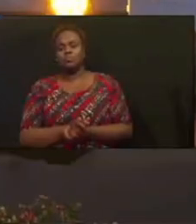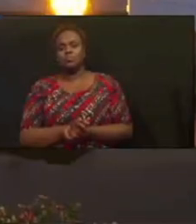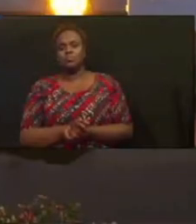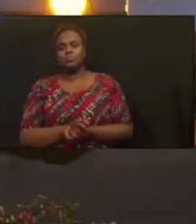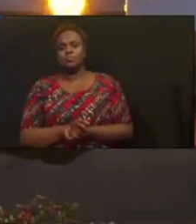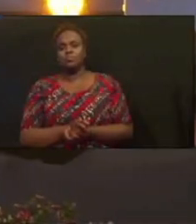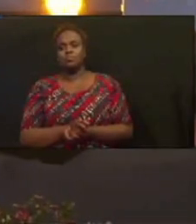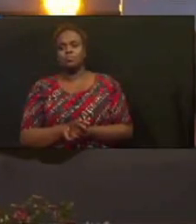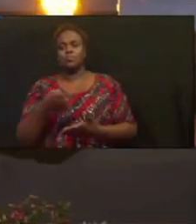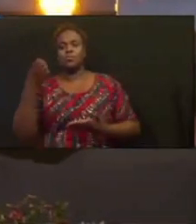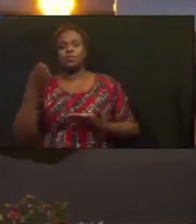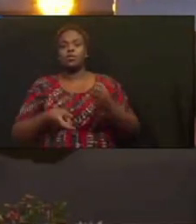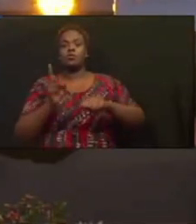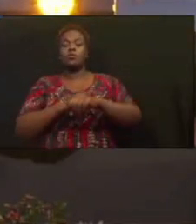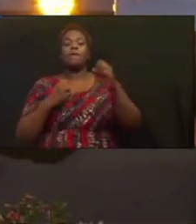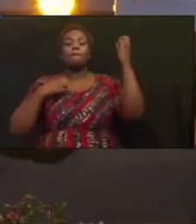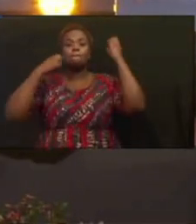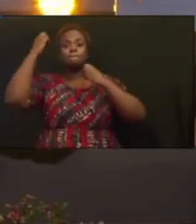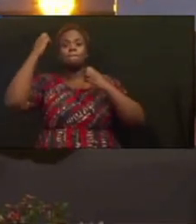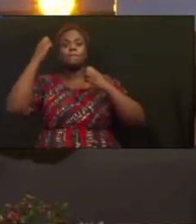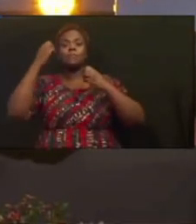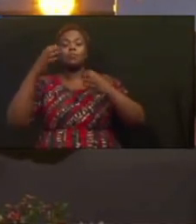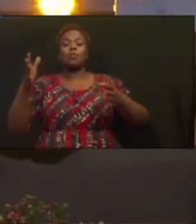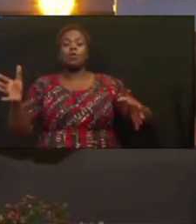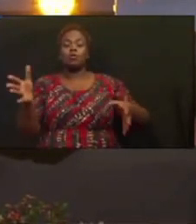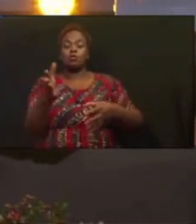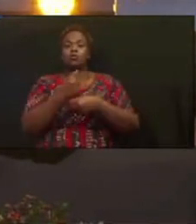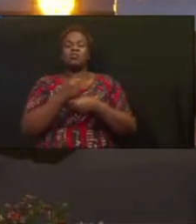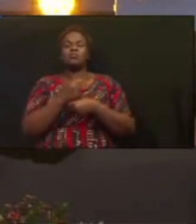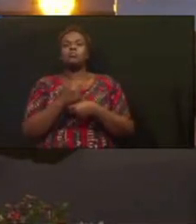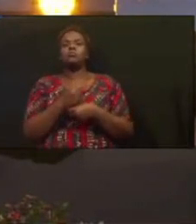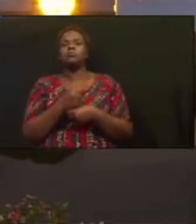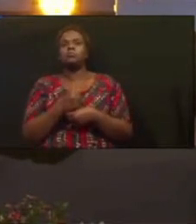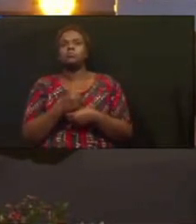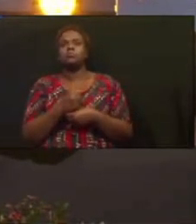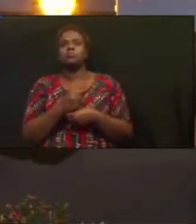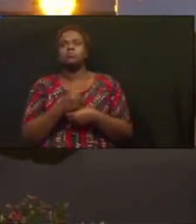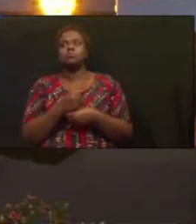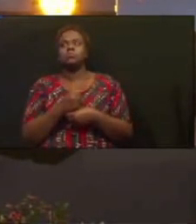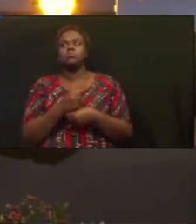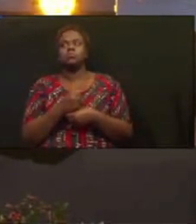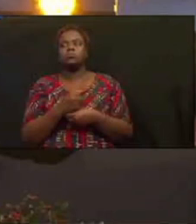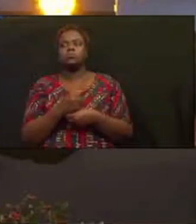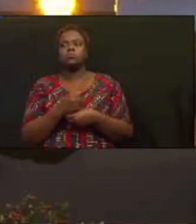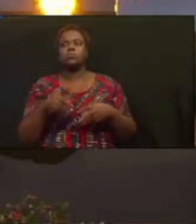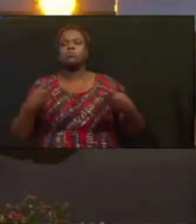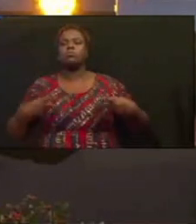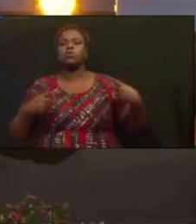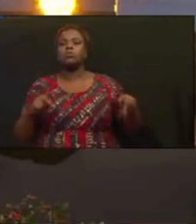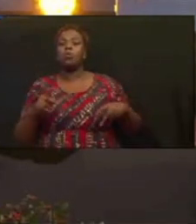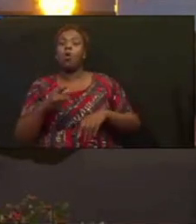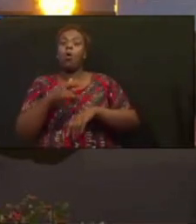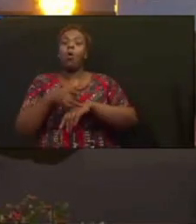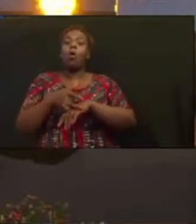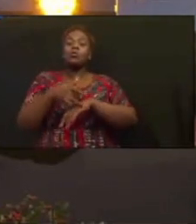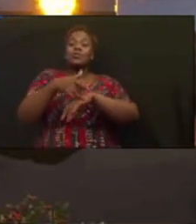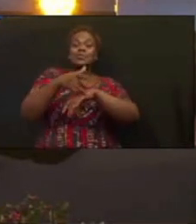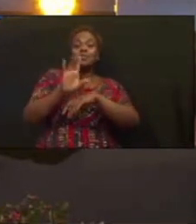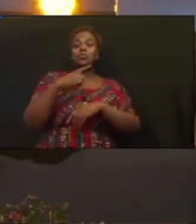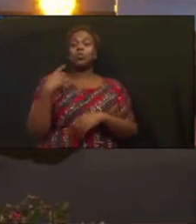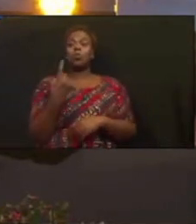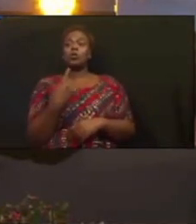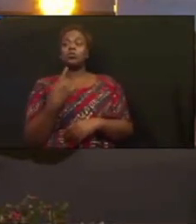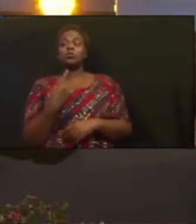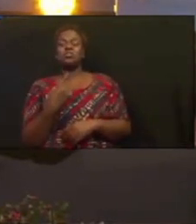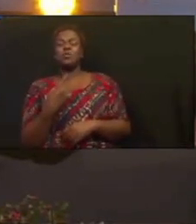the end time army will capture the next set of people called the sent ones. These